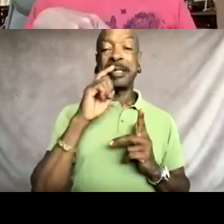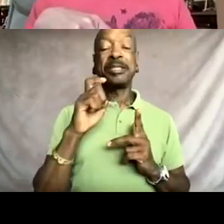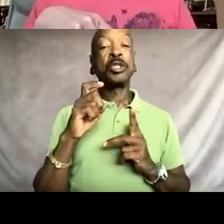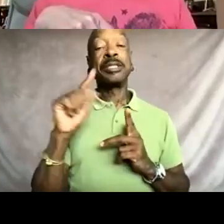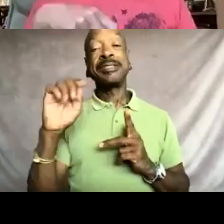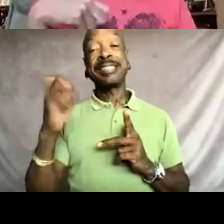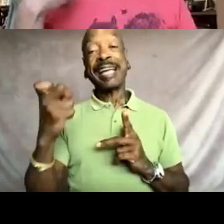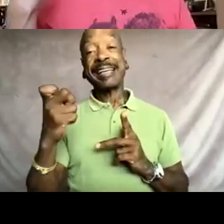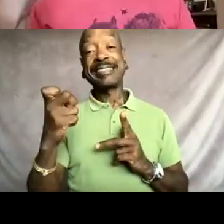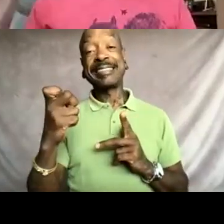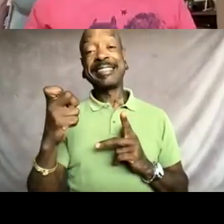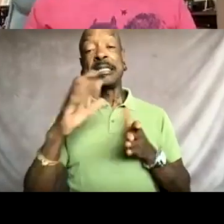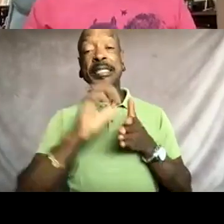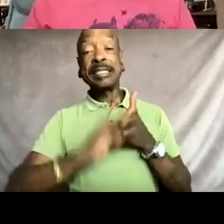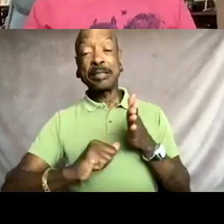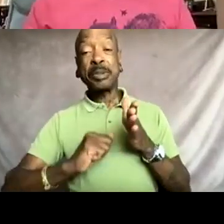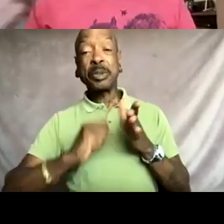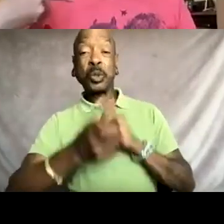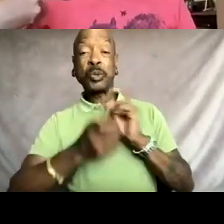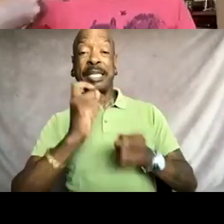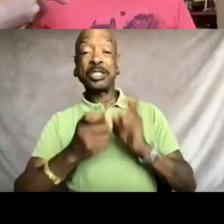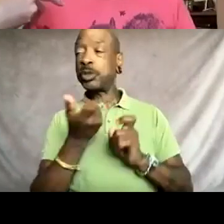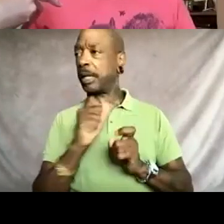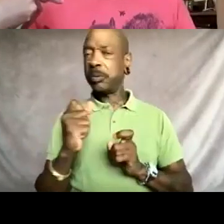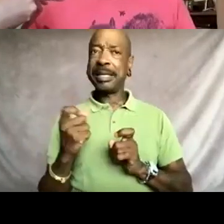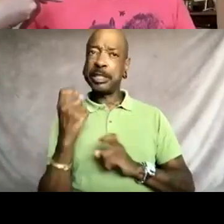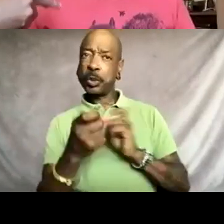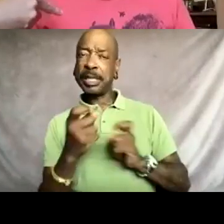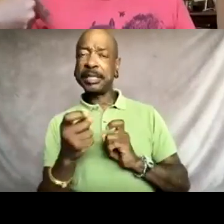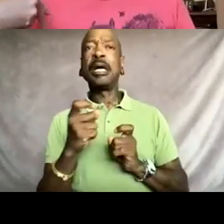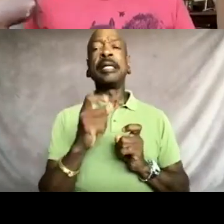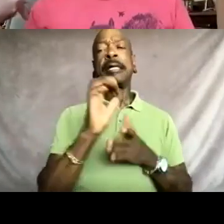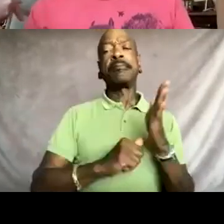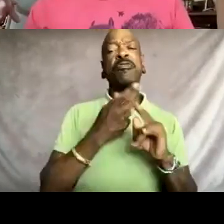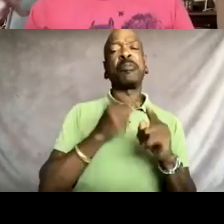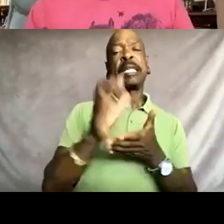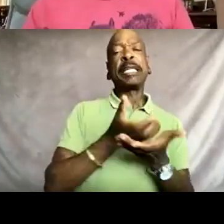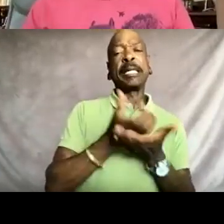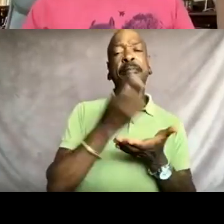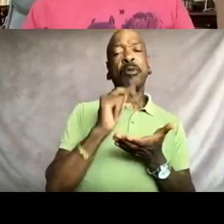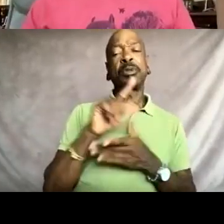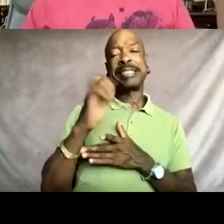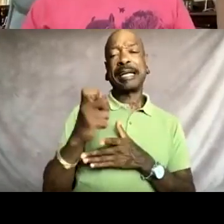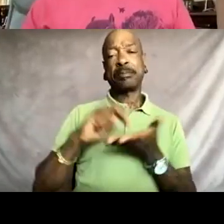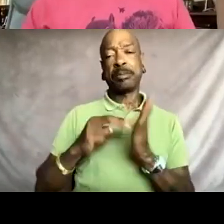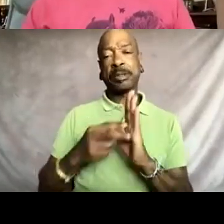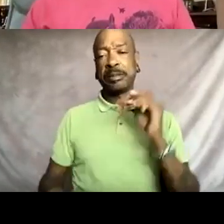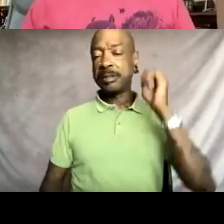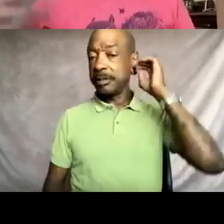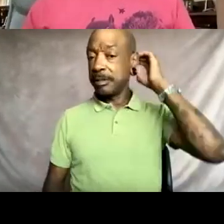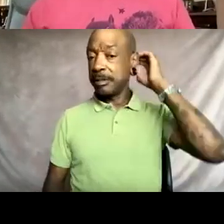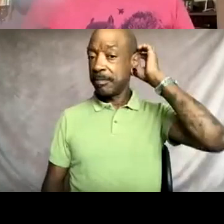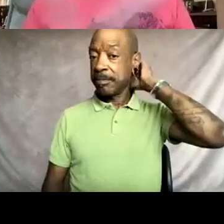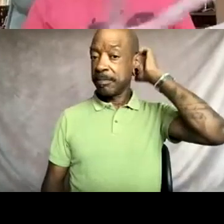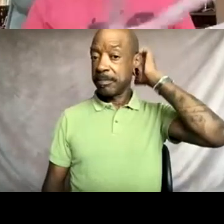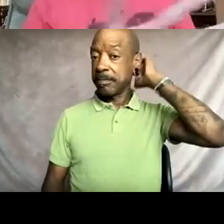deductible donations. So an individual donates money, they can deduct the amount of that donation from their income for tax purposes. Also, this